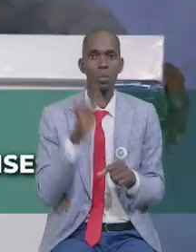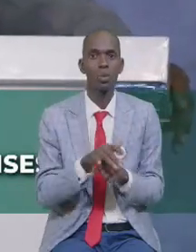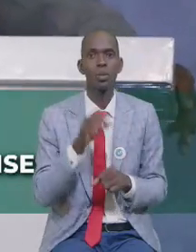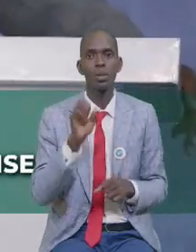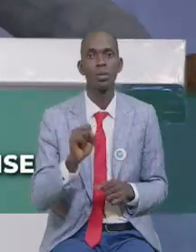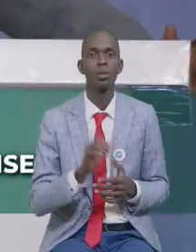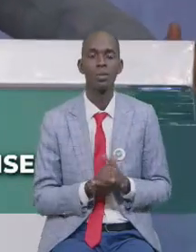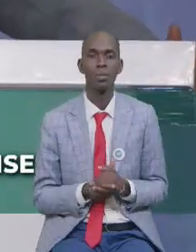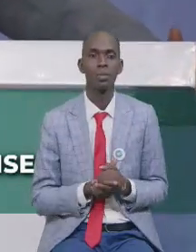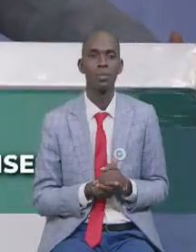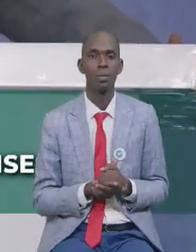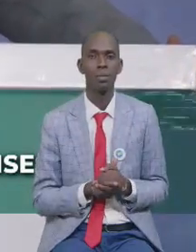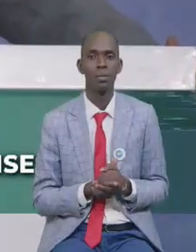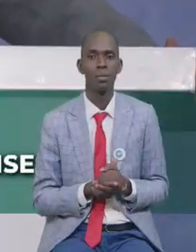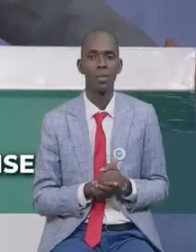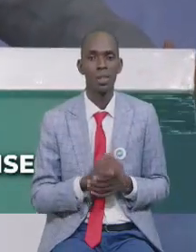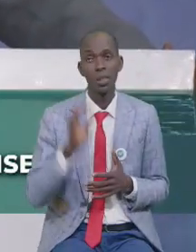promises. Seeking,